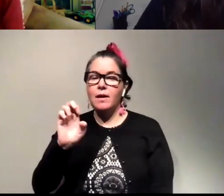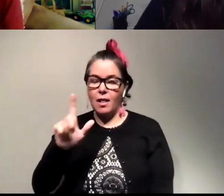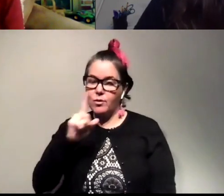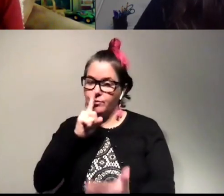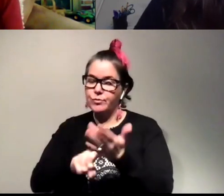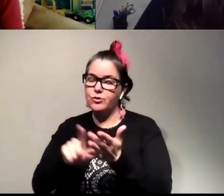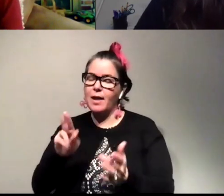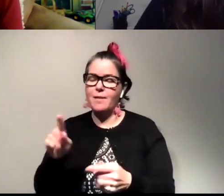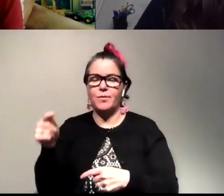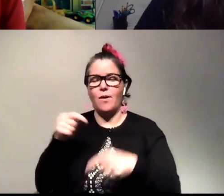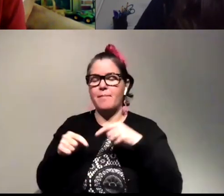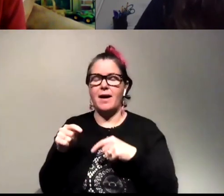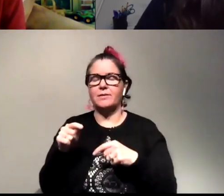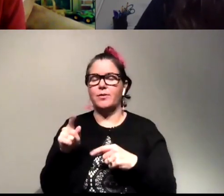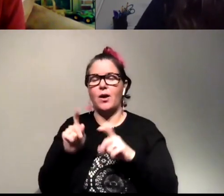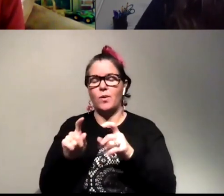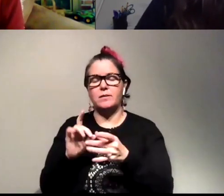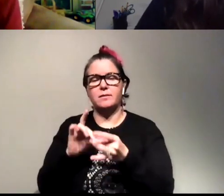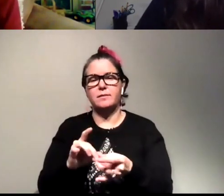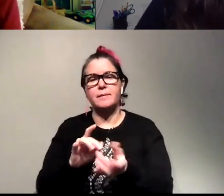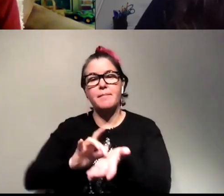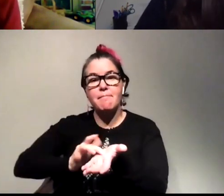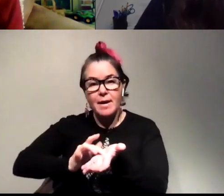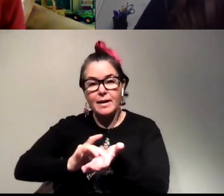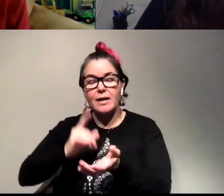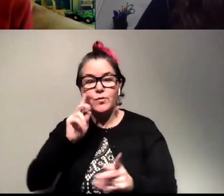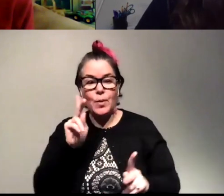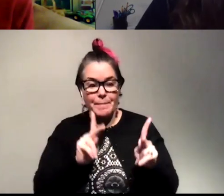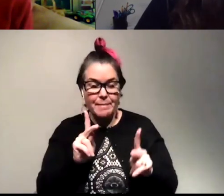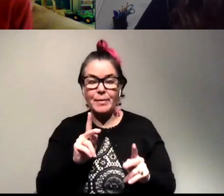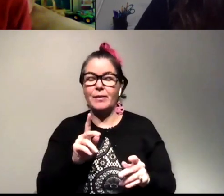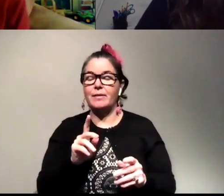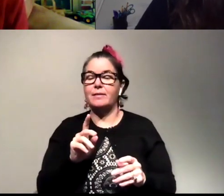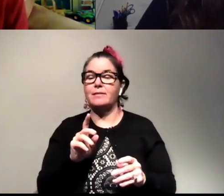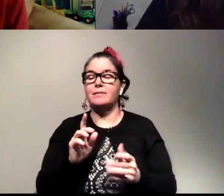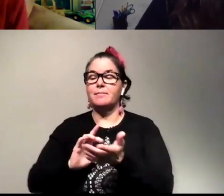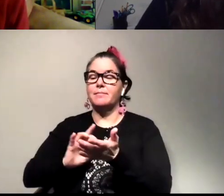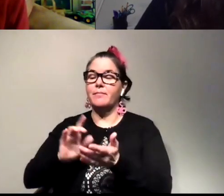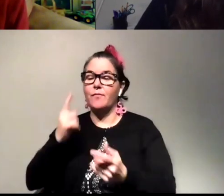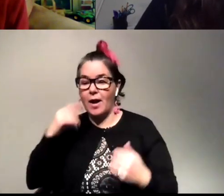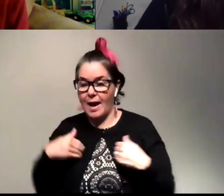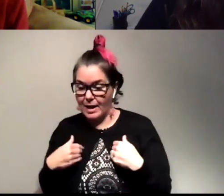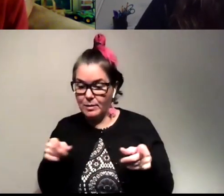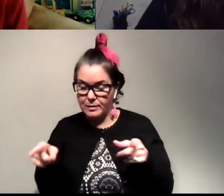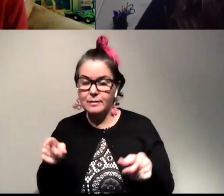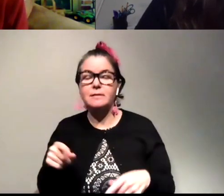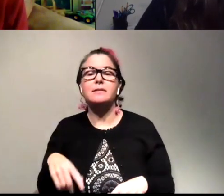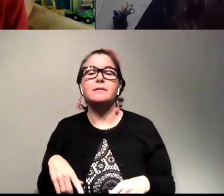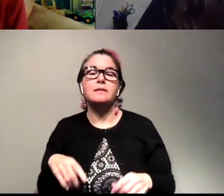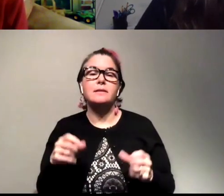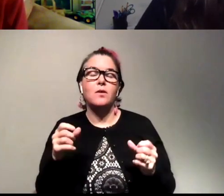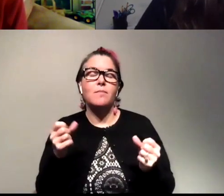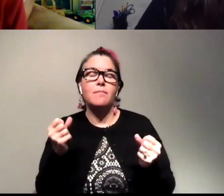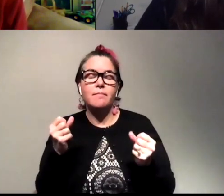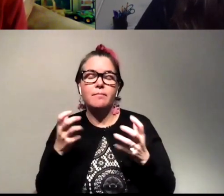labs, going back to the question about medications for people and medications for animals, because so much animal research